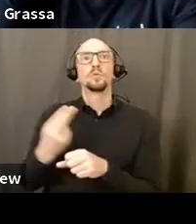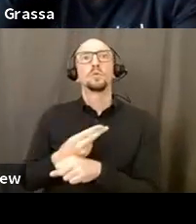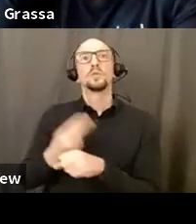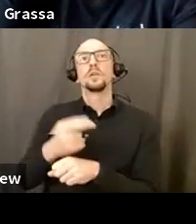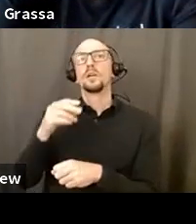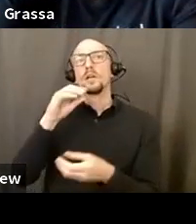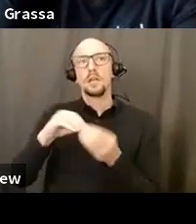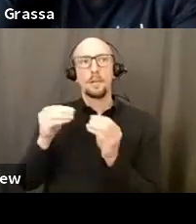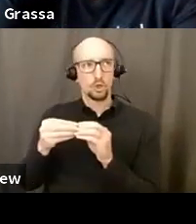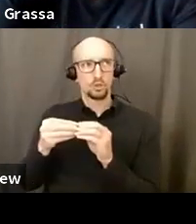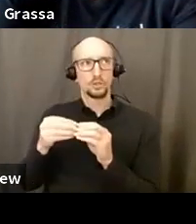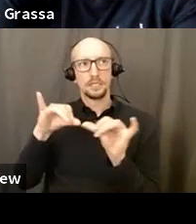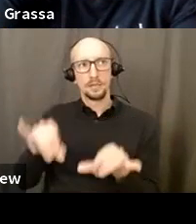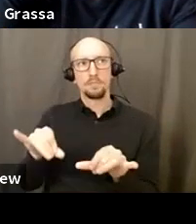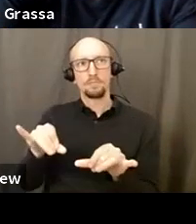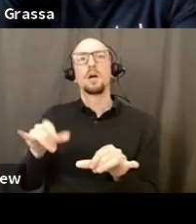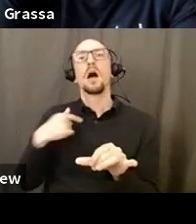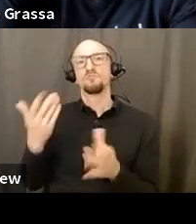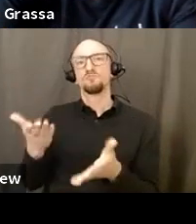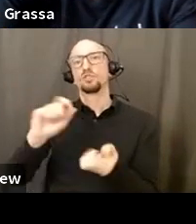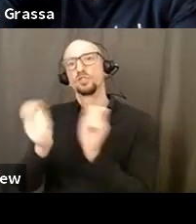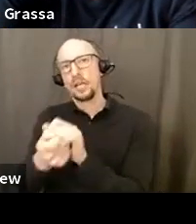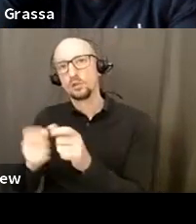And then moving forward,